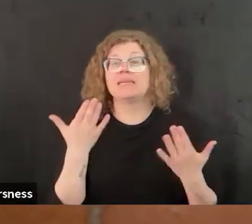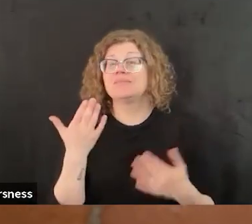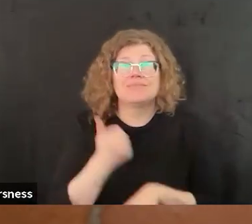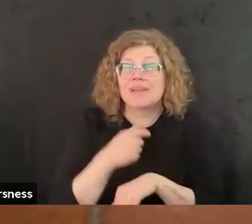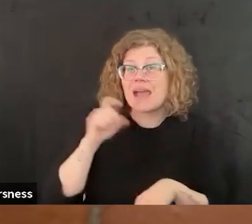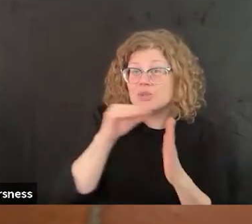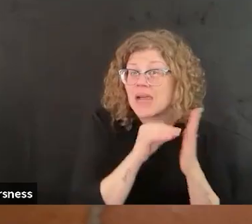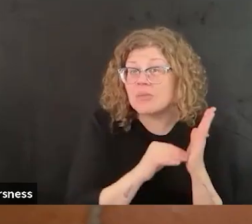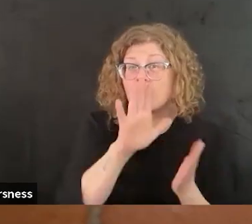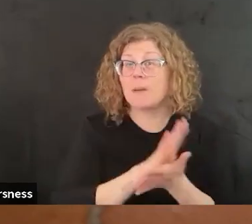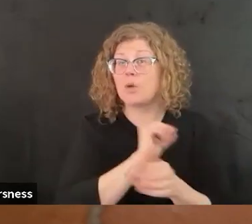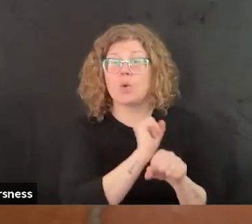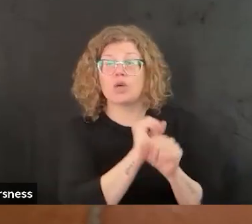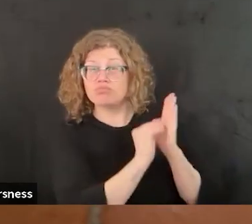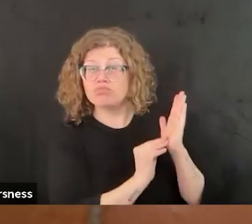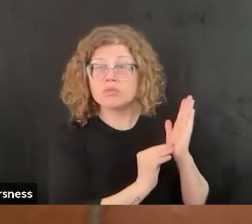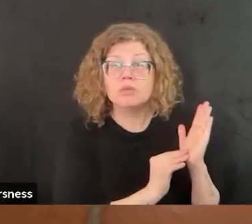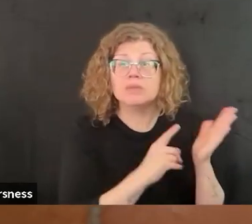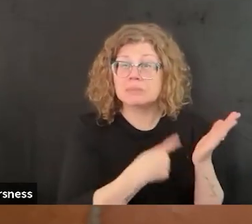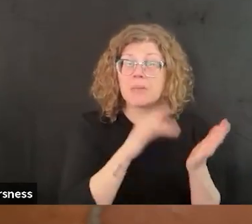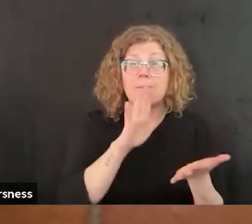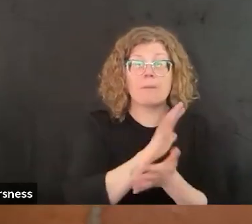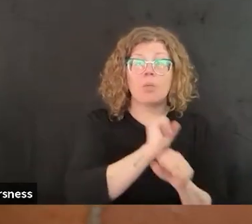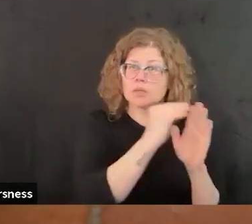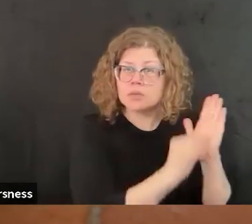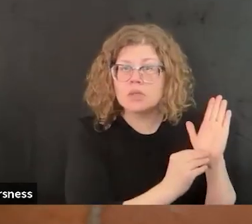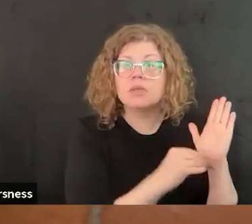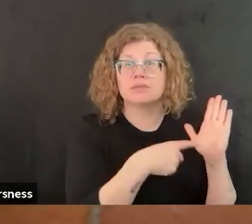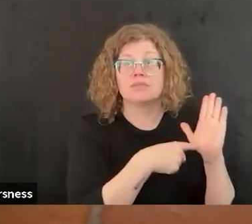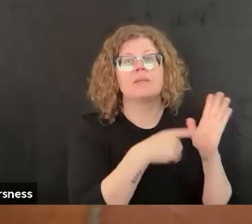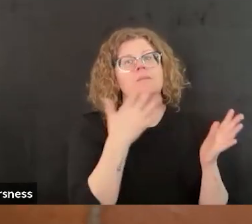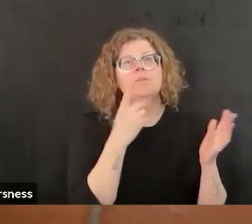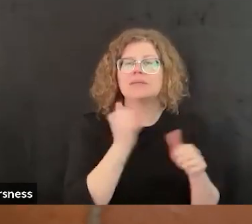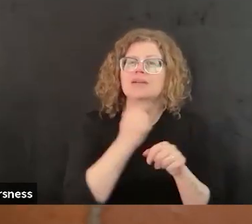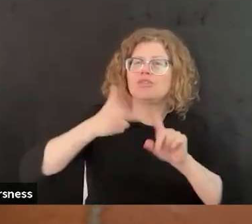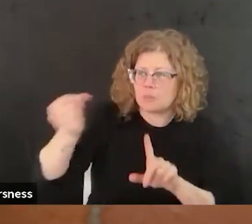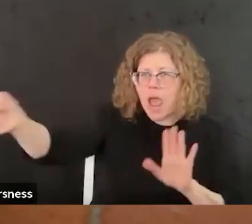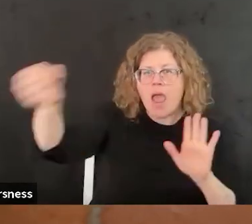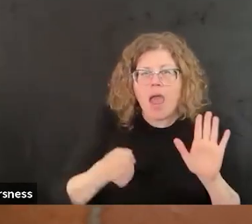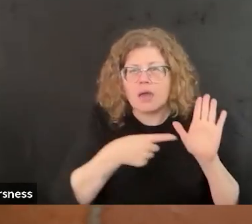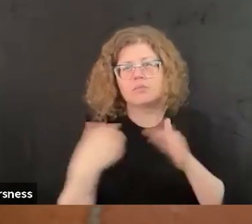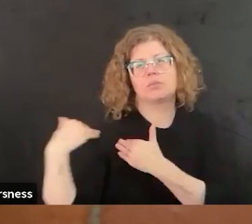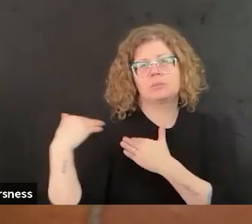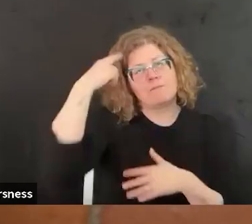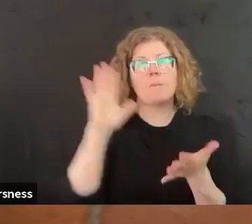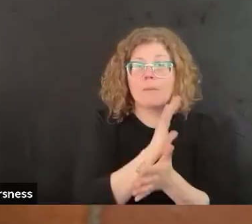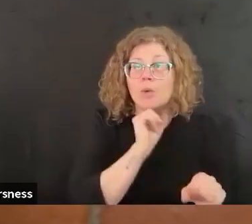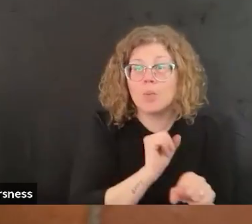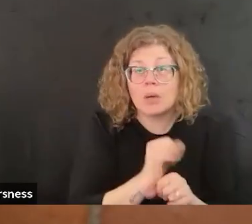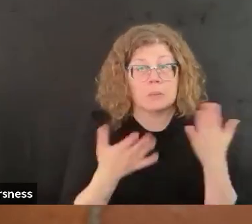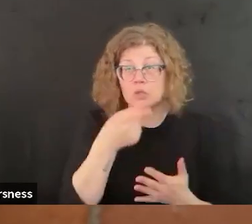like documentation. Sometimes documentation is a line item where we hire someone else to do the